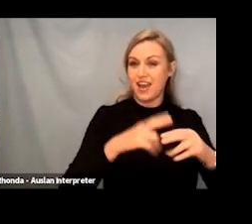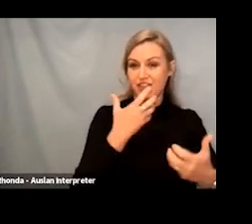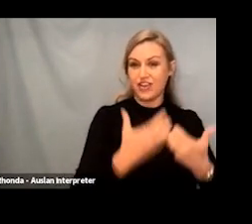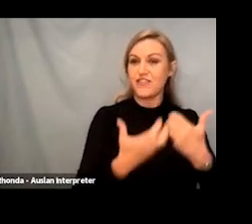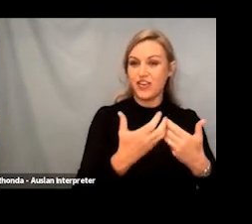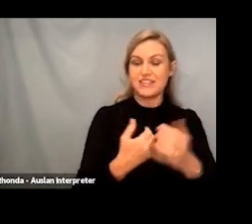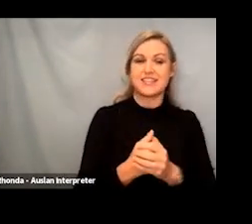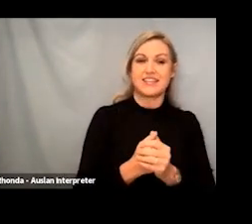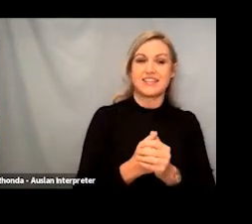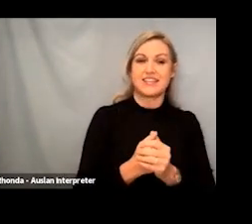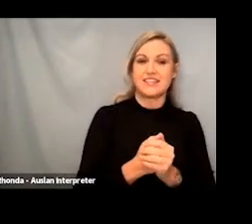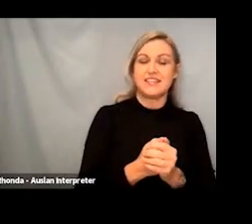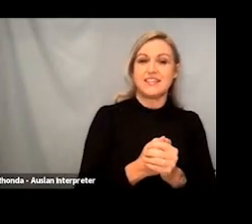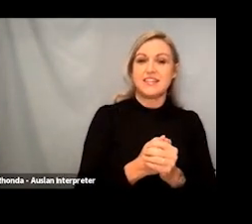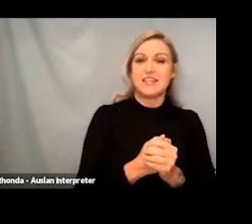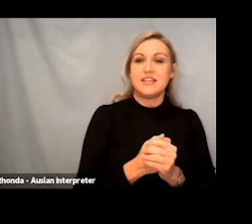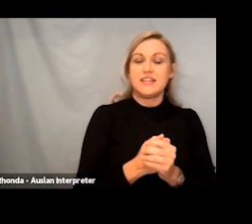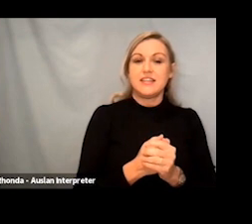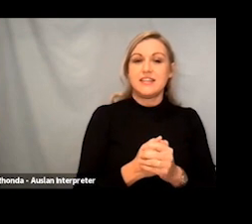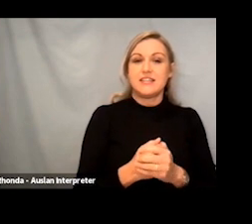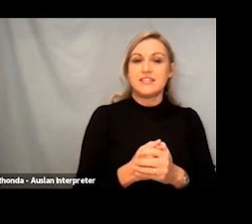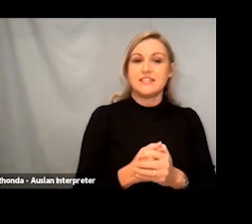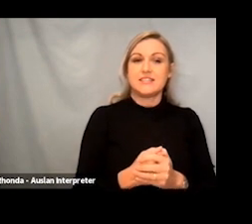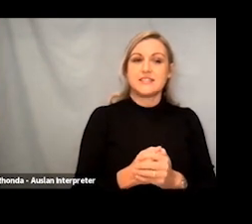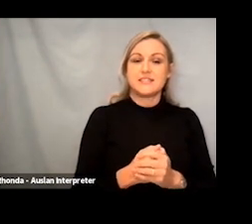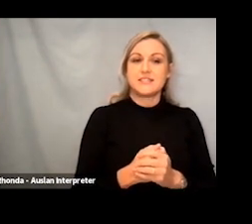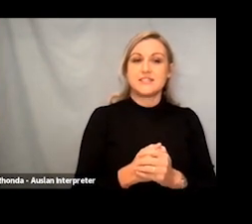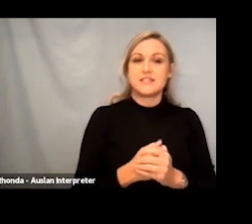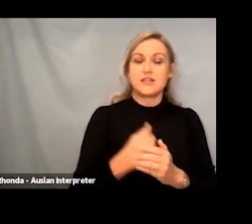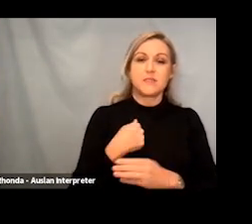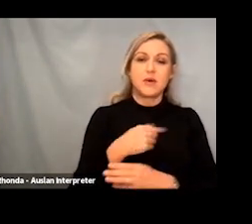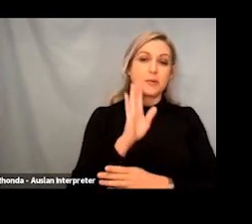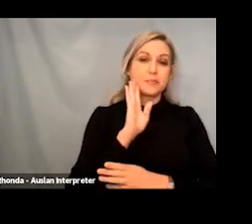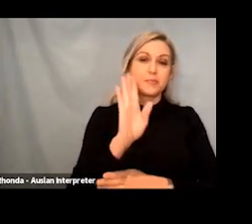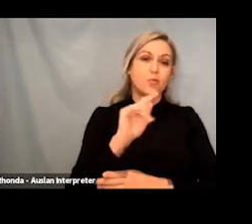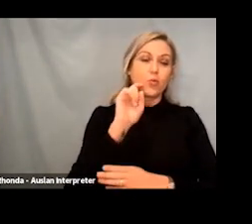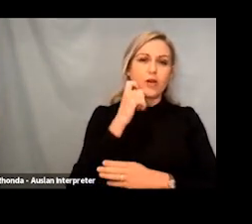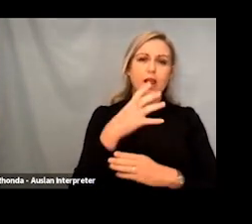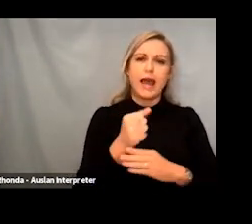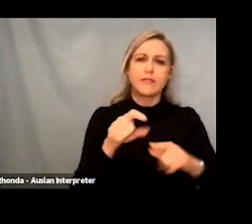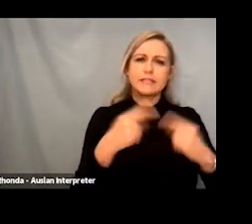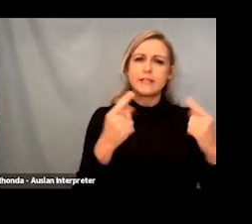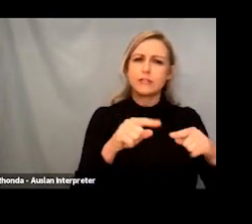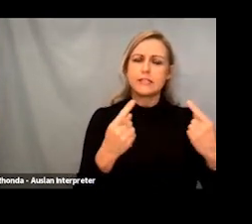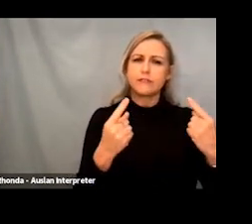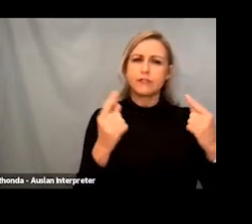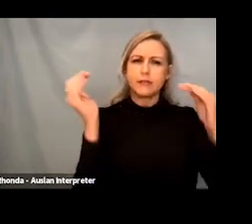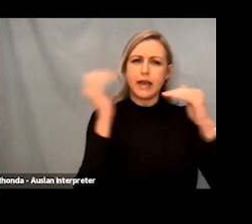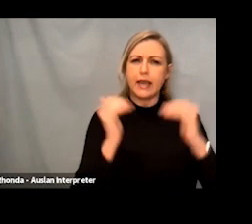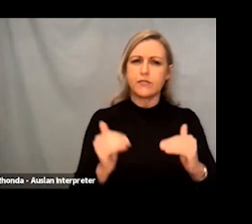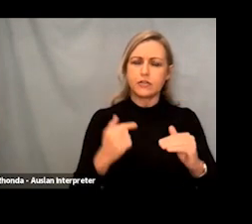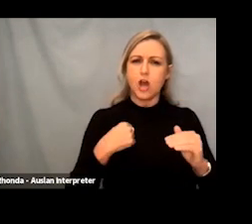And my presentation will take a multi-level approach. I am focusing on